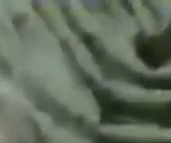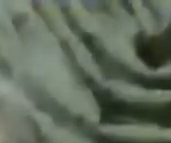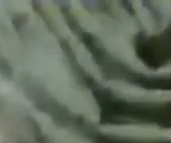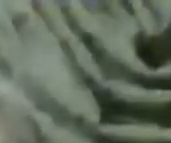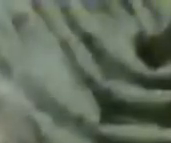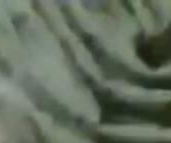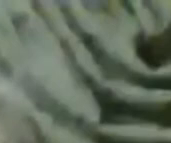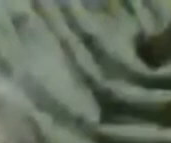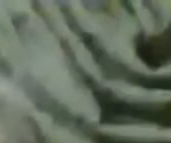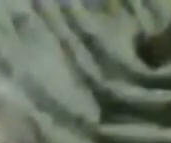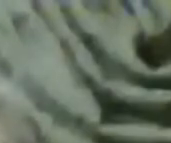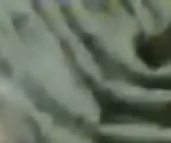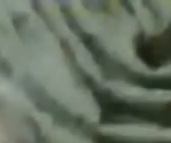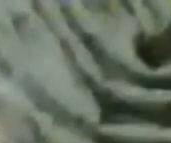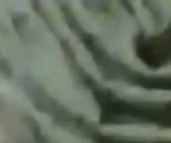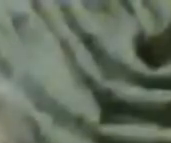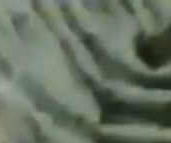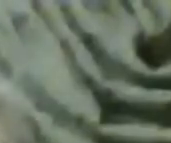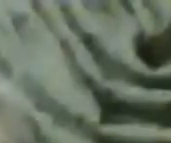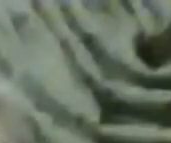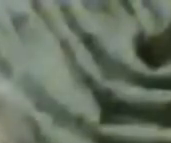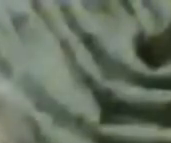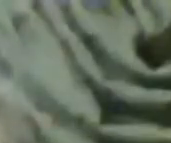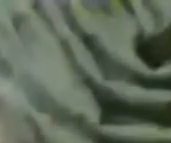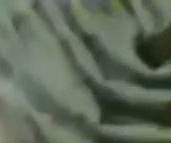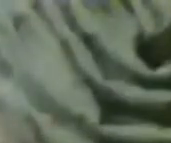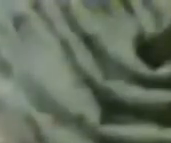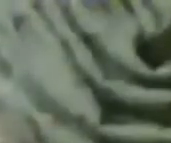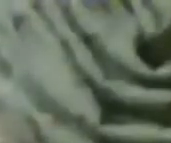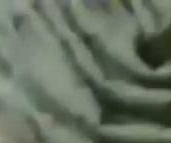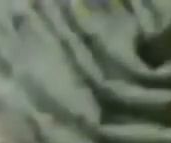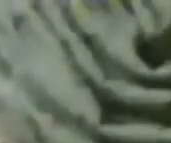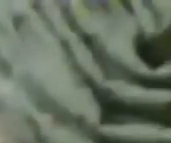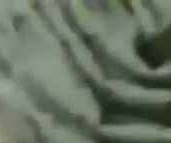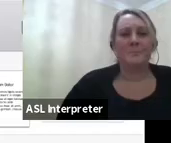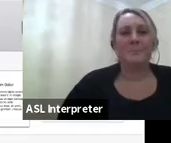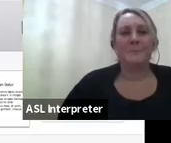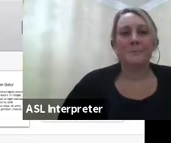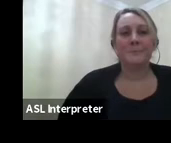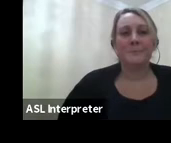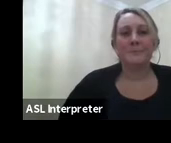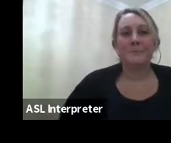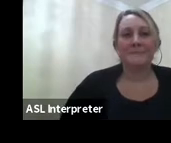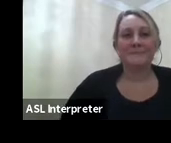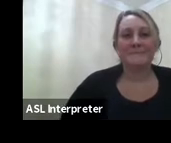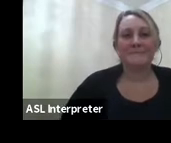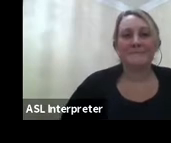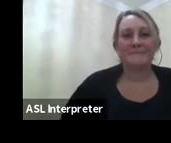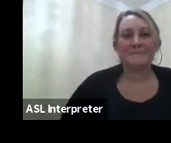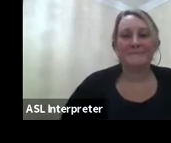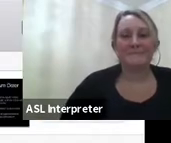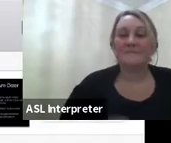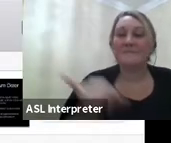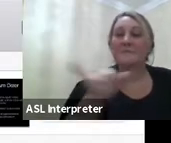Um, but I was just thinking about, so it's also about this idea of what's been invisible and ever